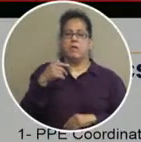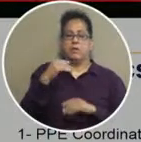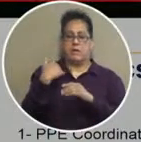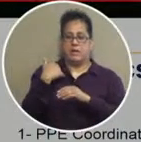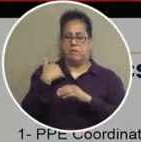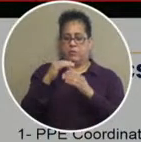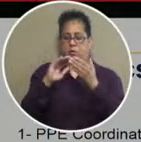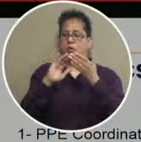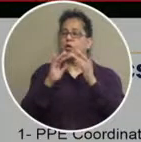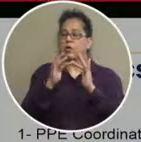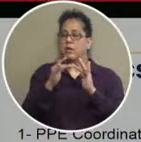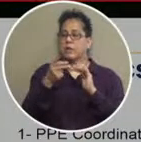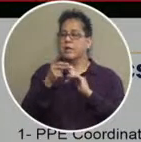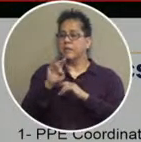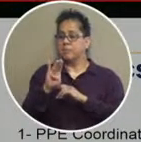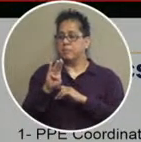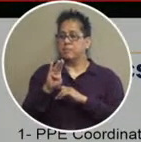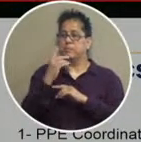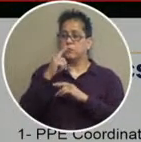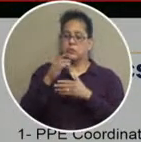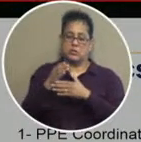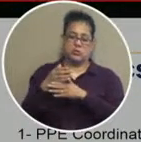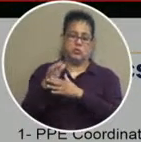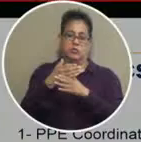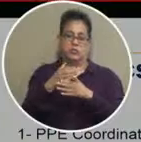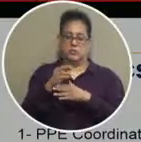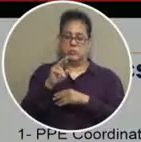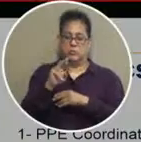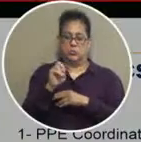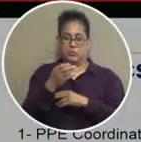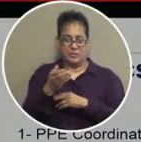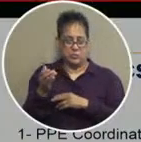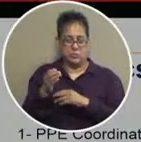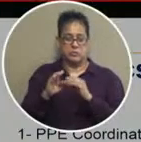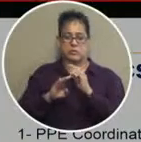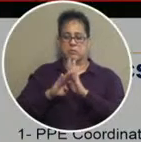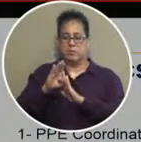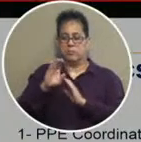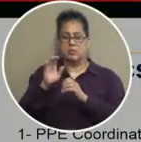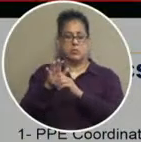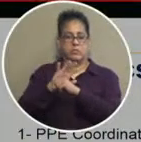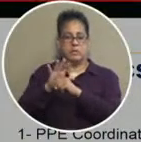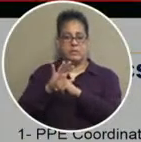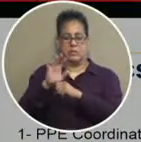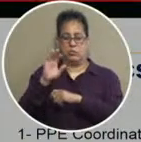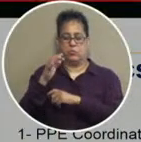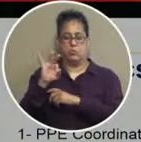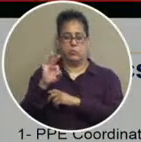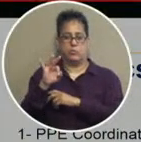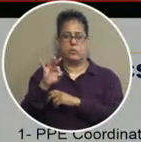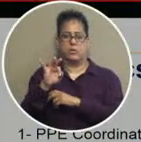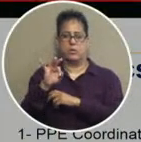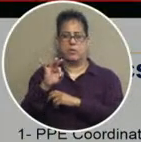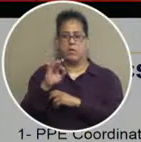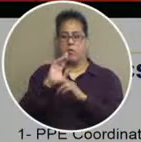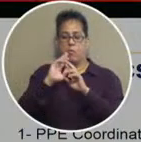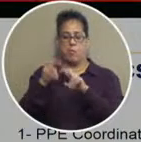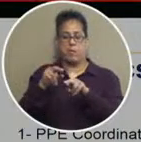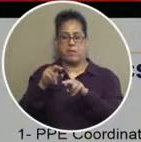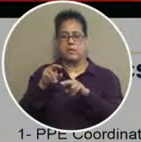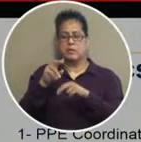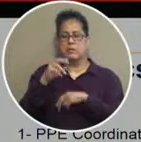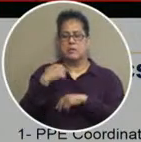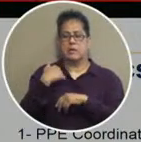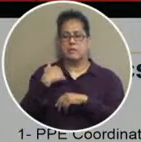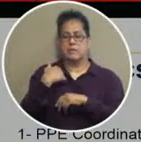an online hub for manufacturing community to share resources and developed a COVID-19 response task force that has met twice weekly